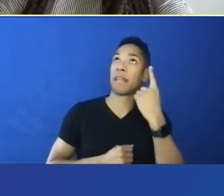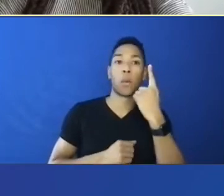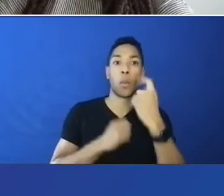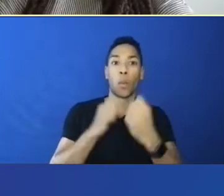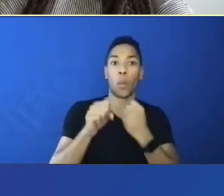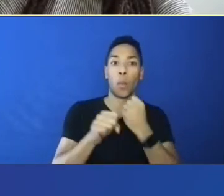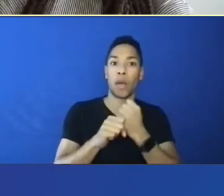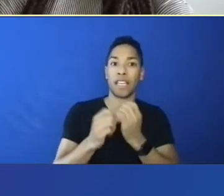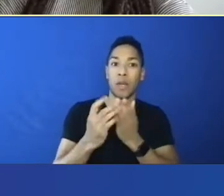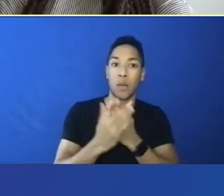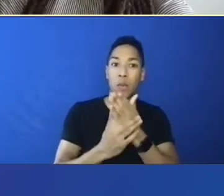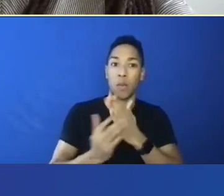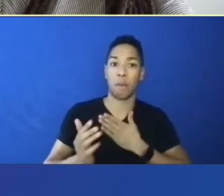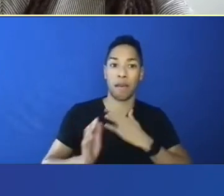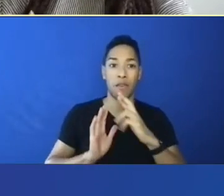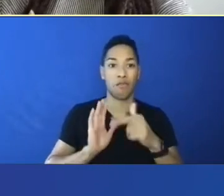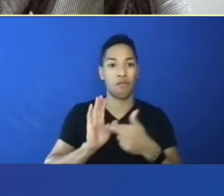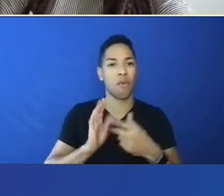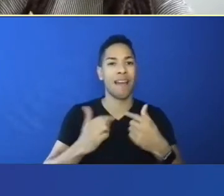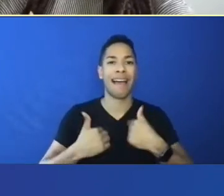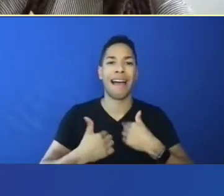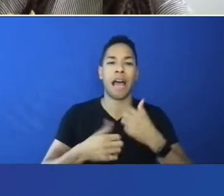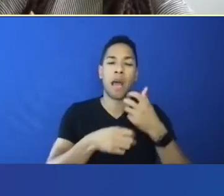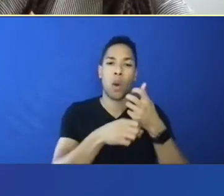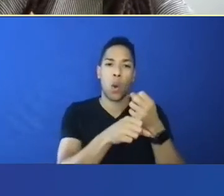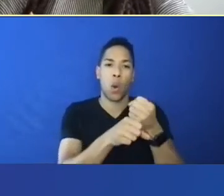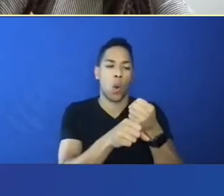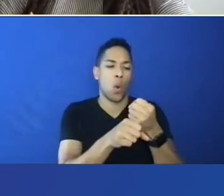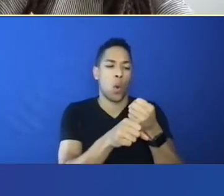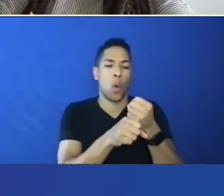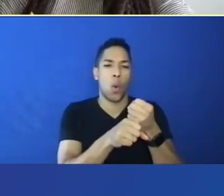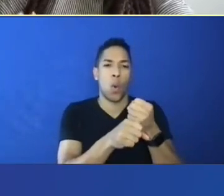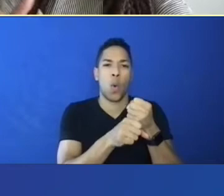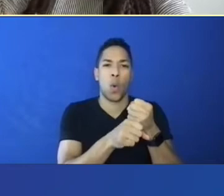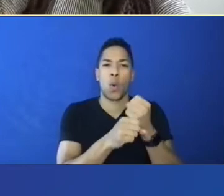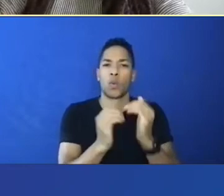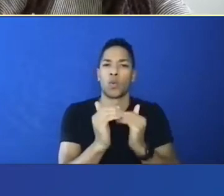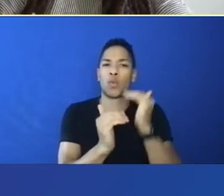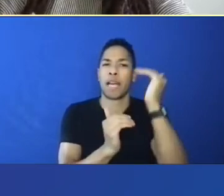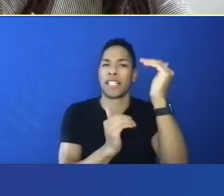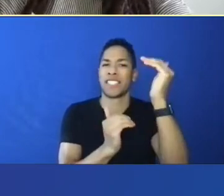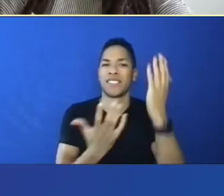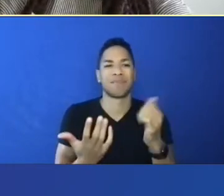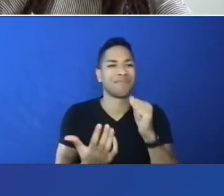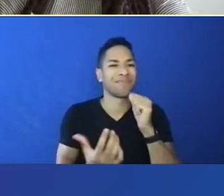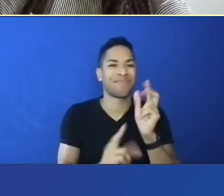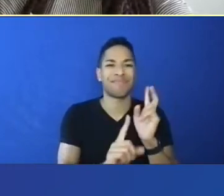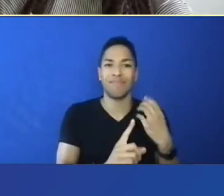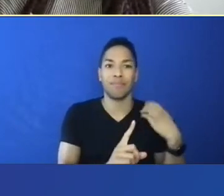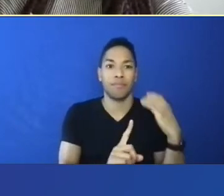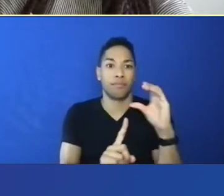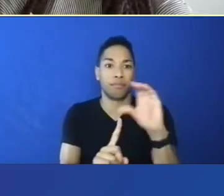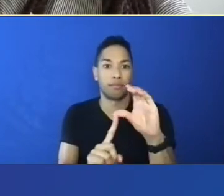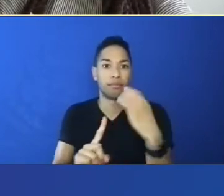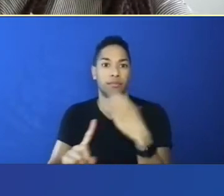my tenure that I was just holding on way too much and wasn't delegating efficiently.